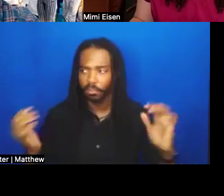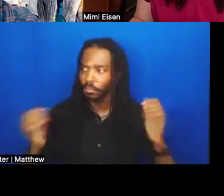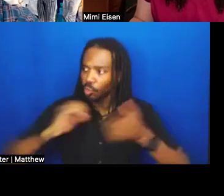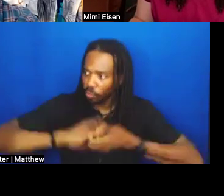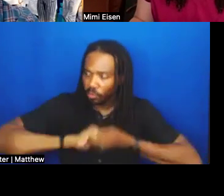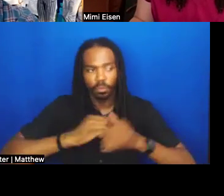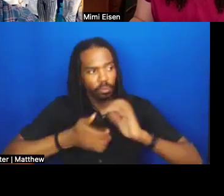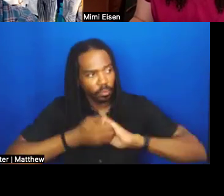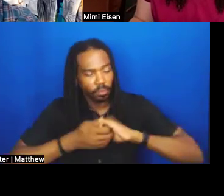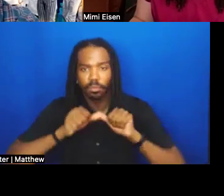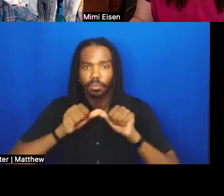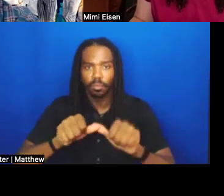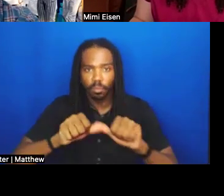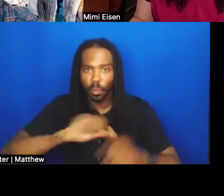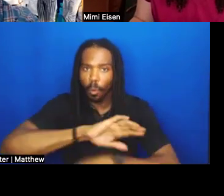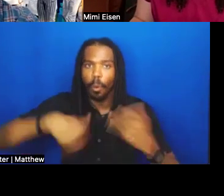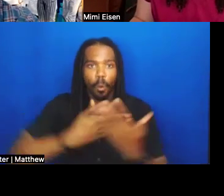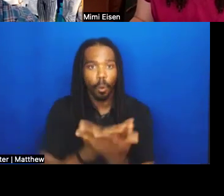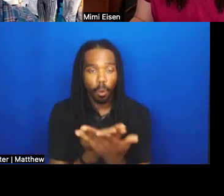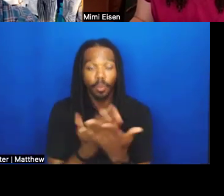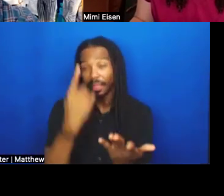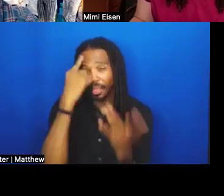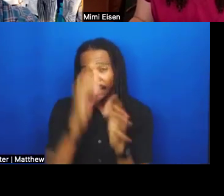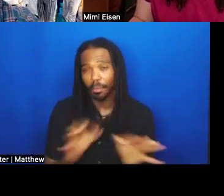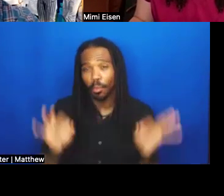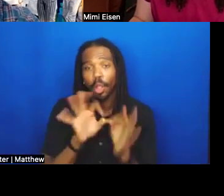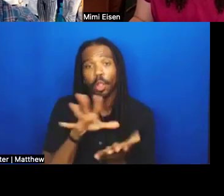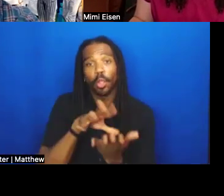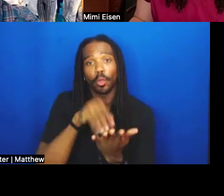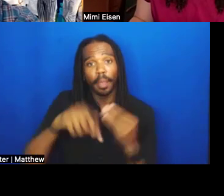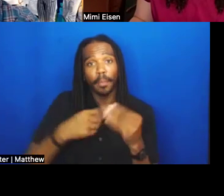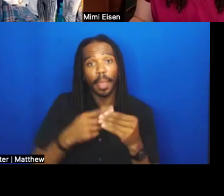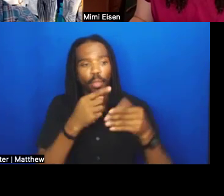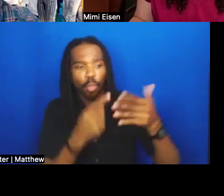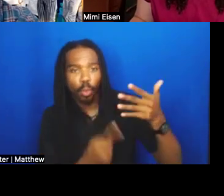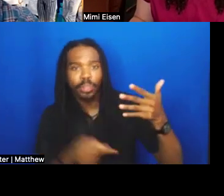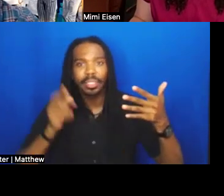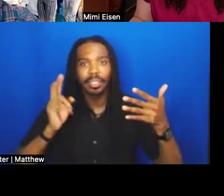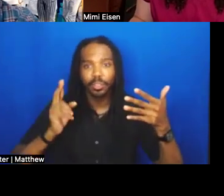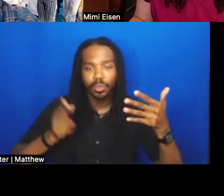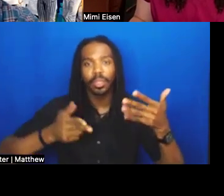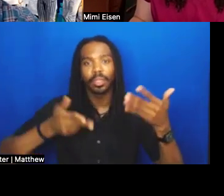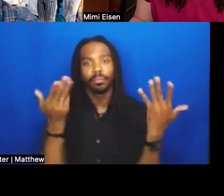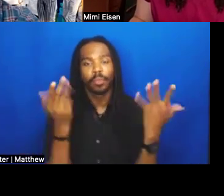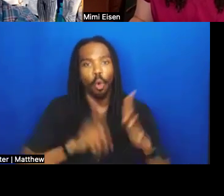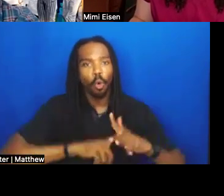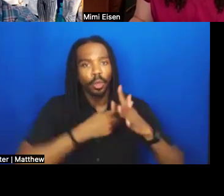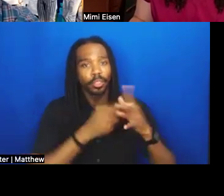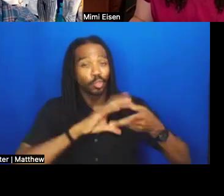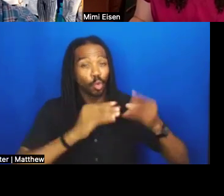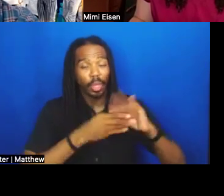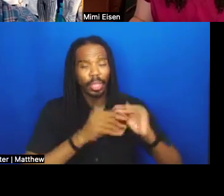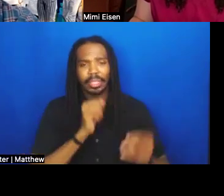I think that for the most part, learning these histories, these origin stories, doesn't tell us exactly how to get there because we live in a